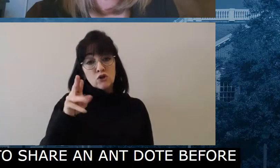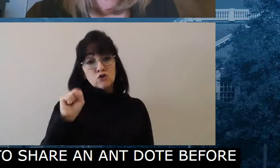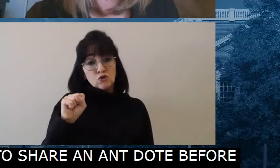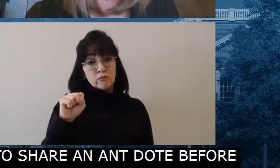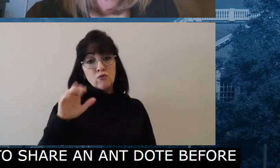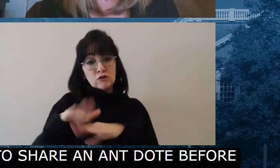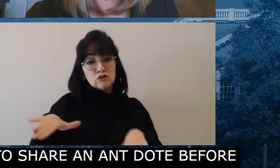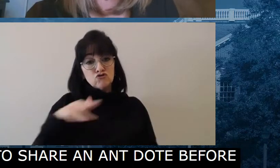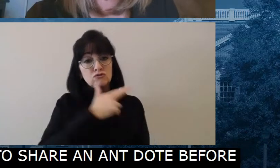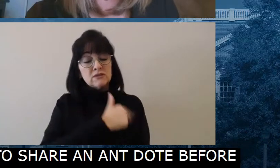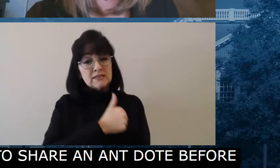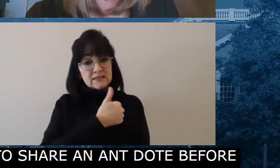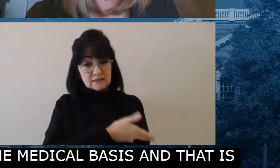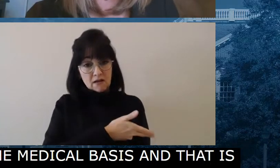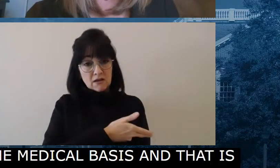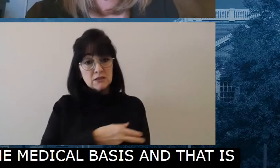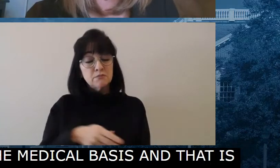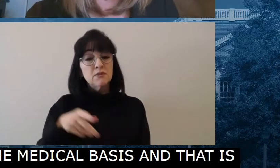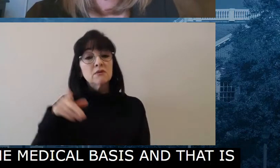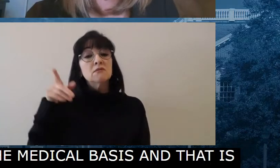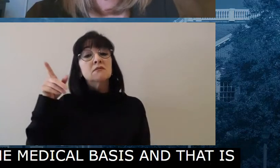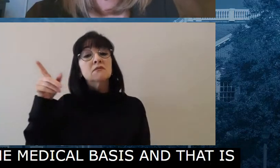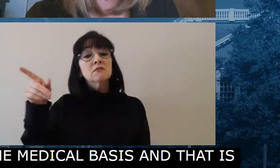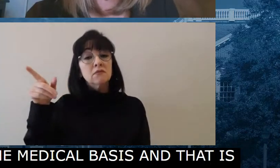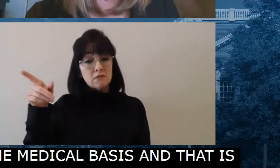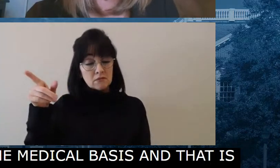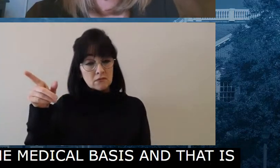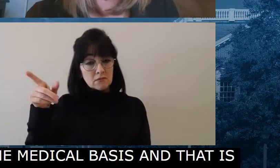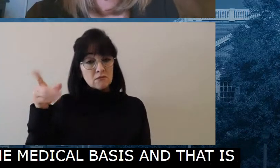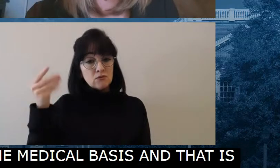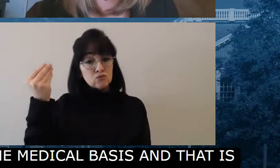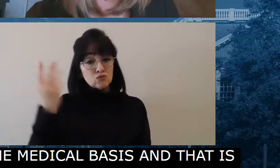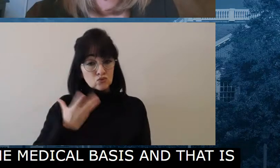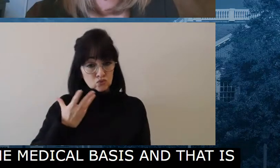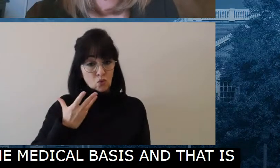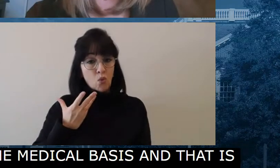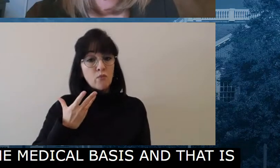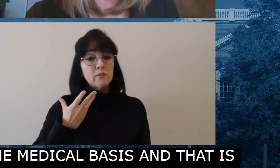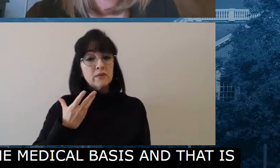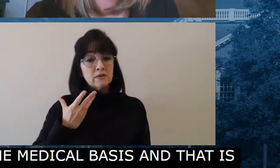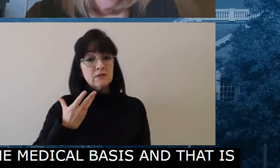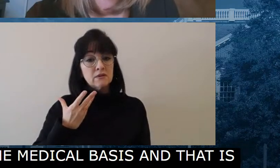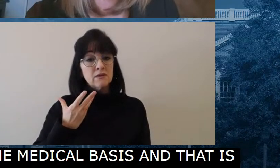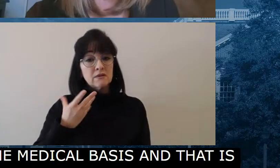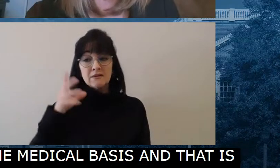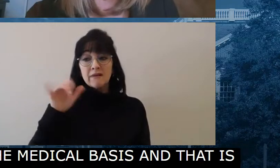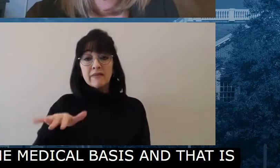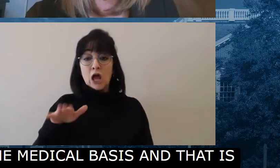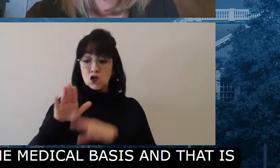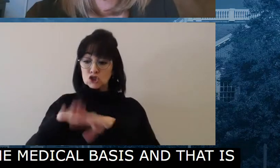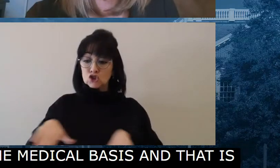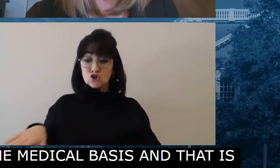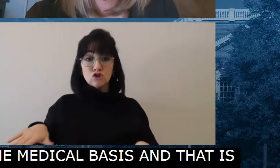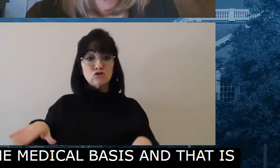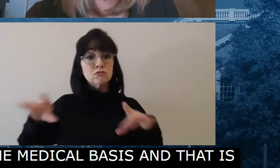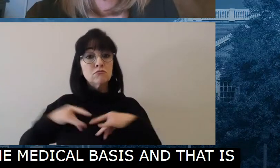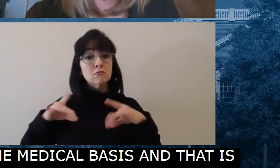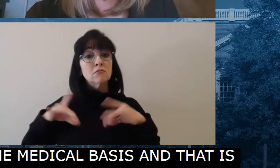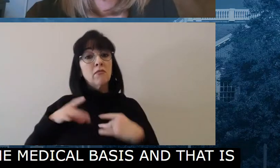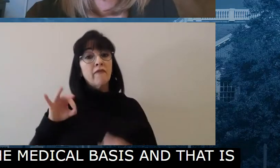for flu-related illnesses for children was way down this